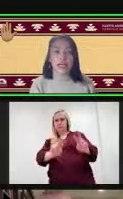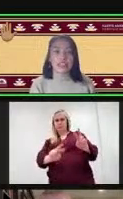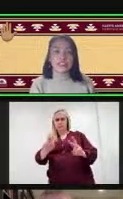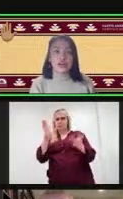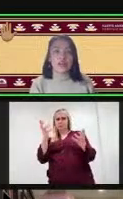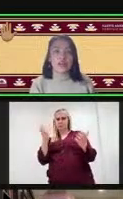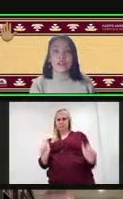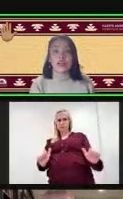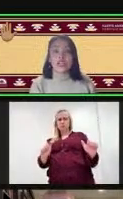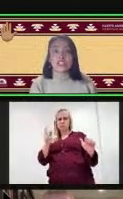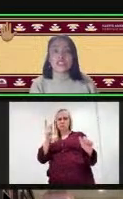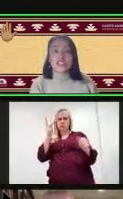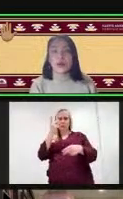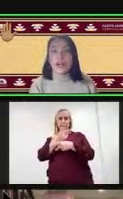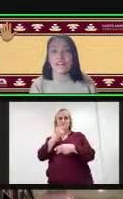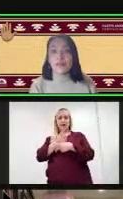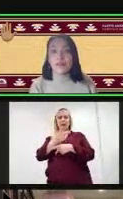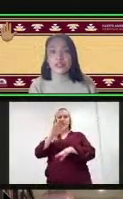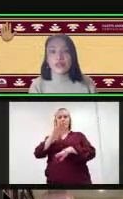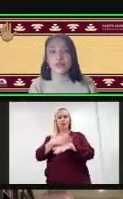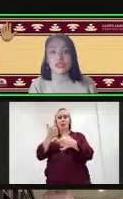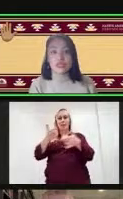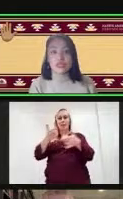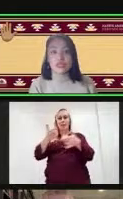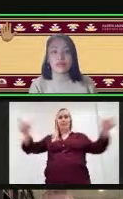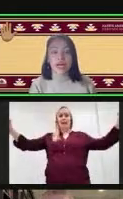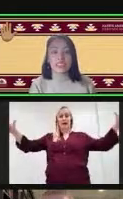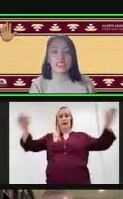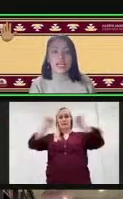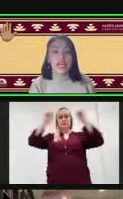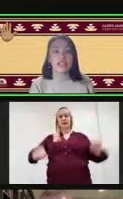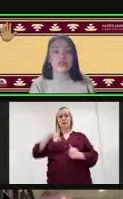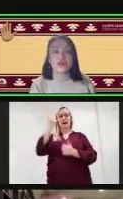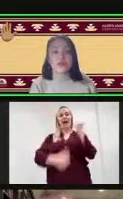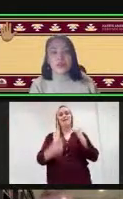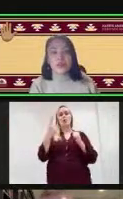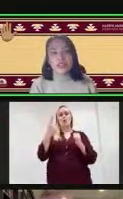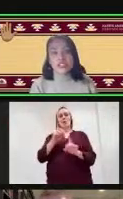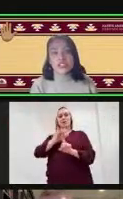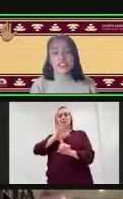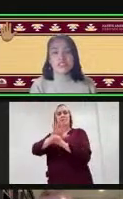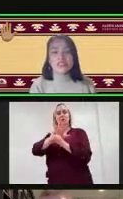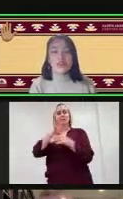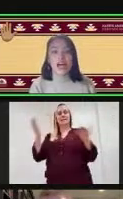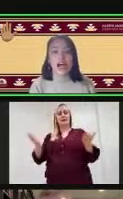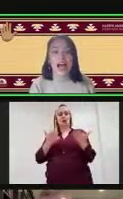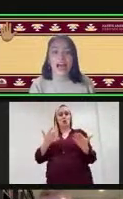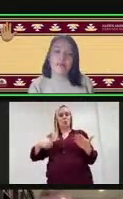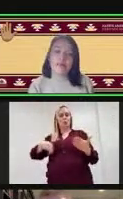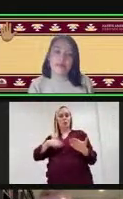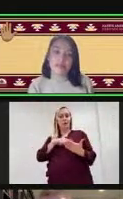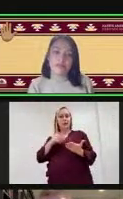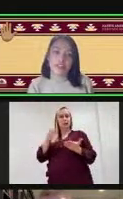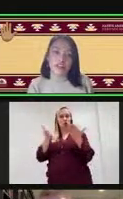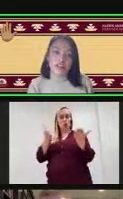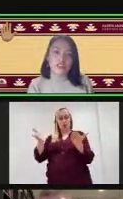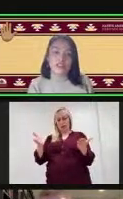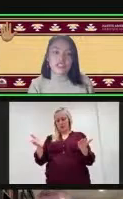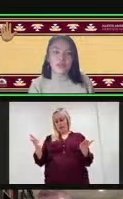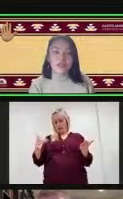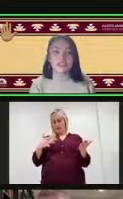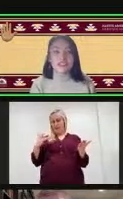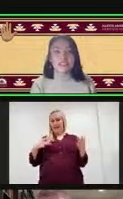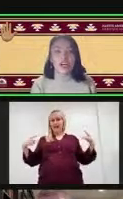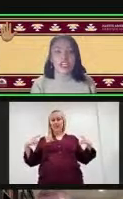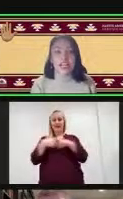my eyes on the large system, right? And everybody who is impacted and who we are here to serve. And so I'm feeling a little